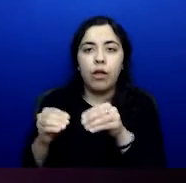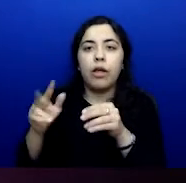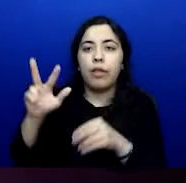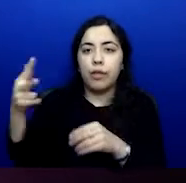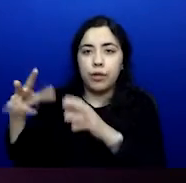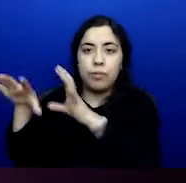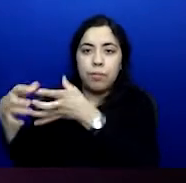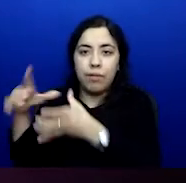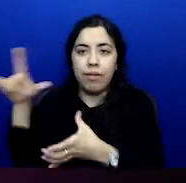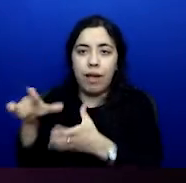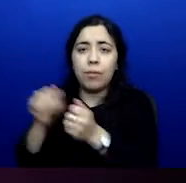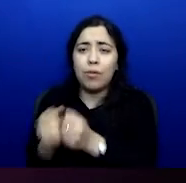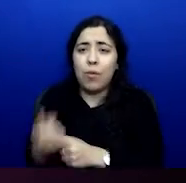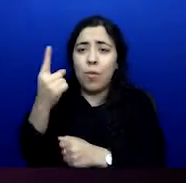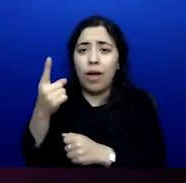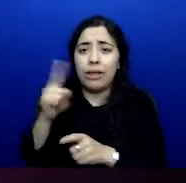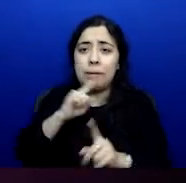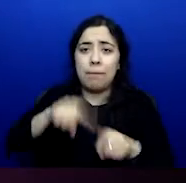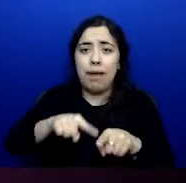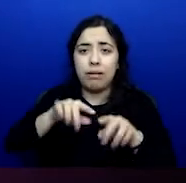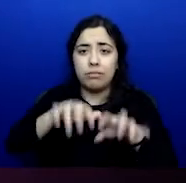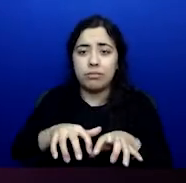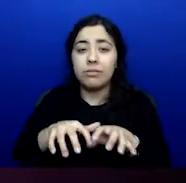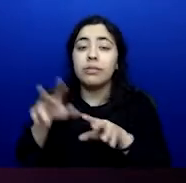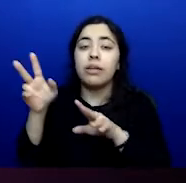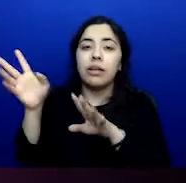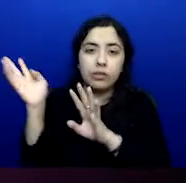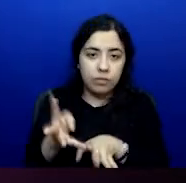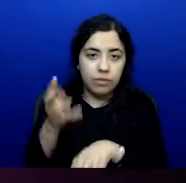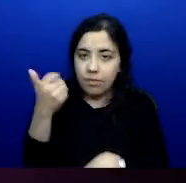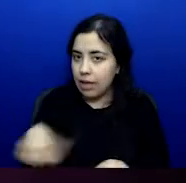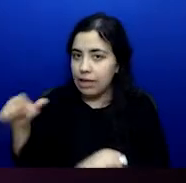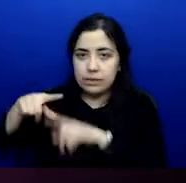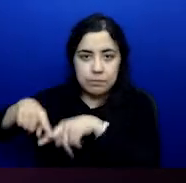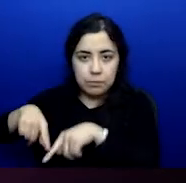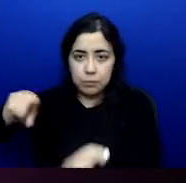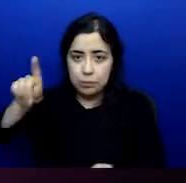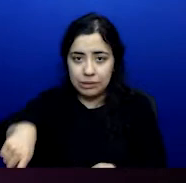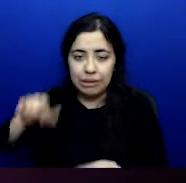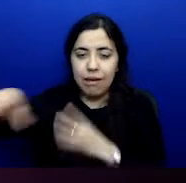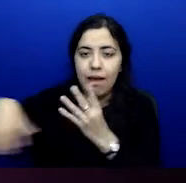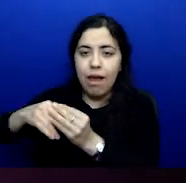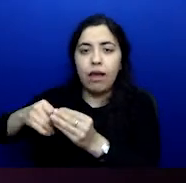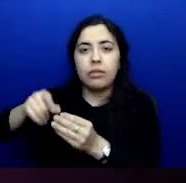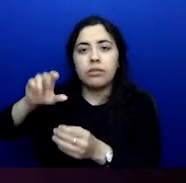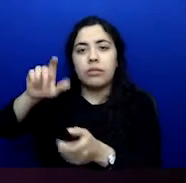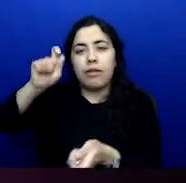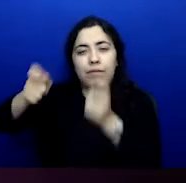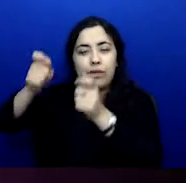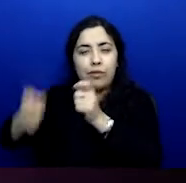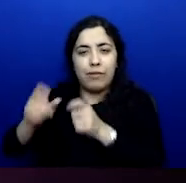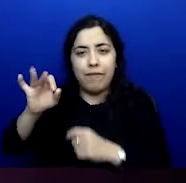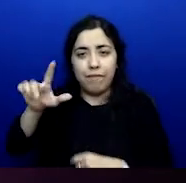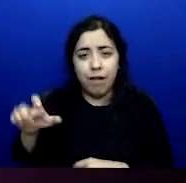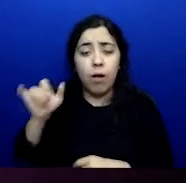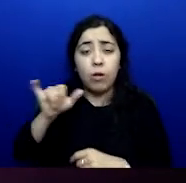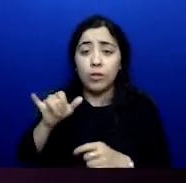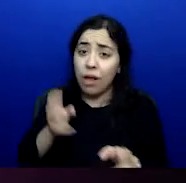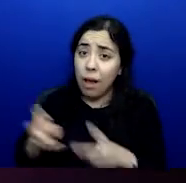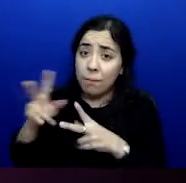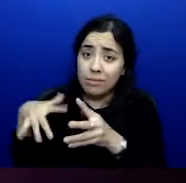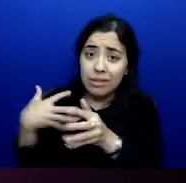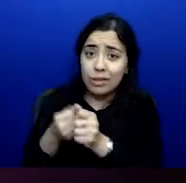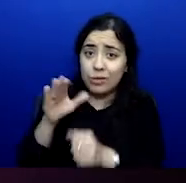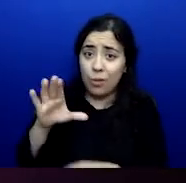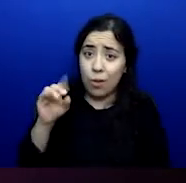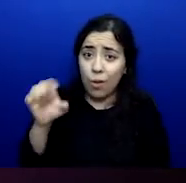command. It installs any dependencies that you need, it adds configuration files, and it even updates your